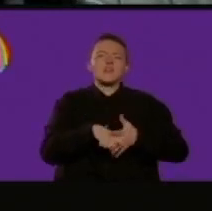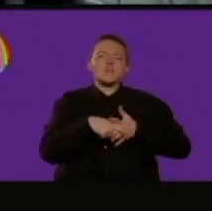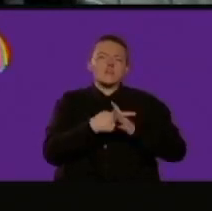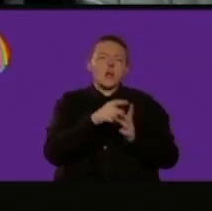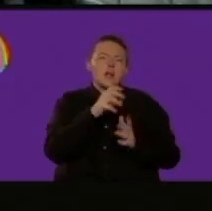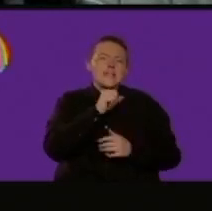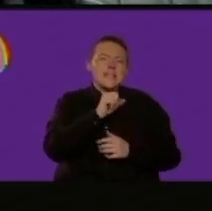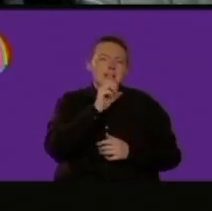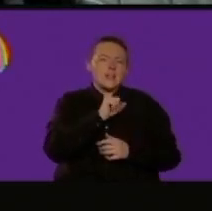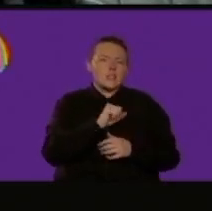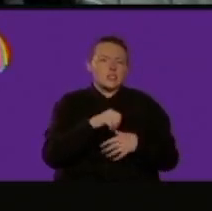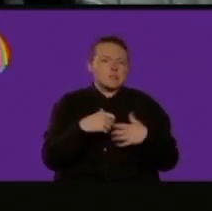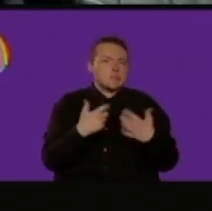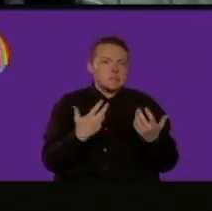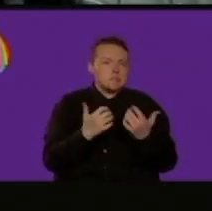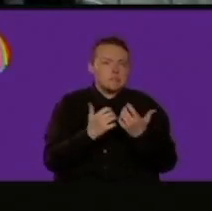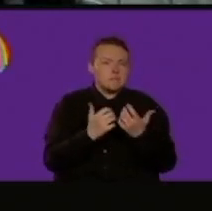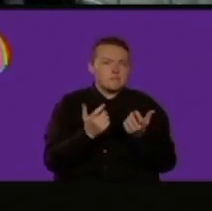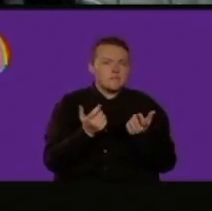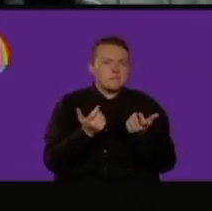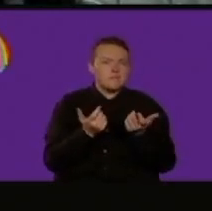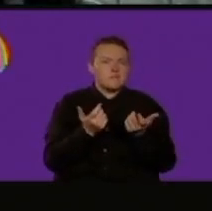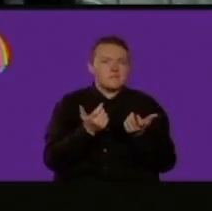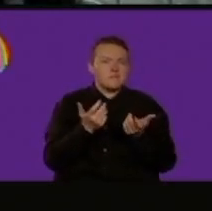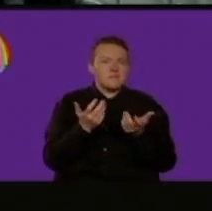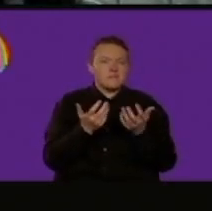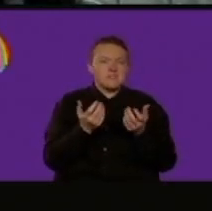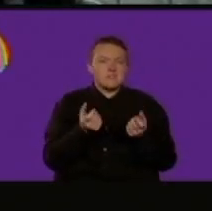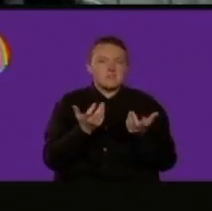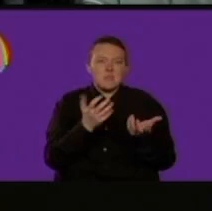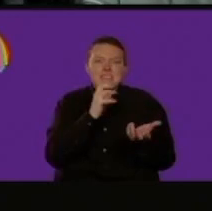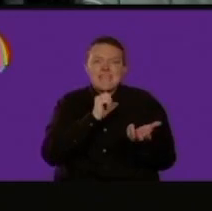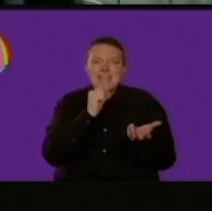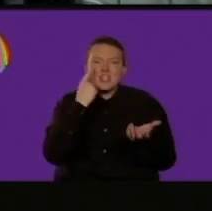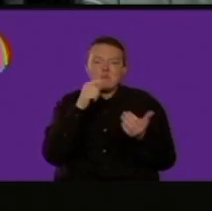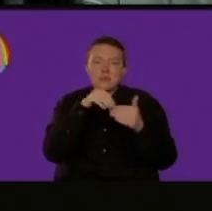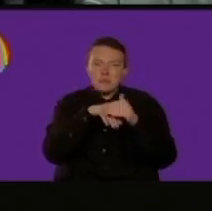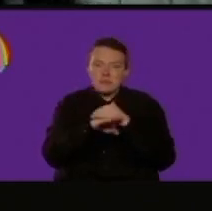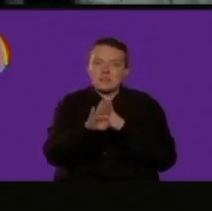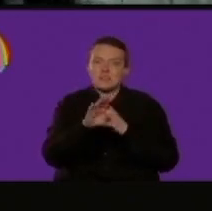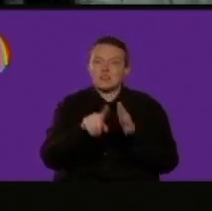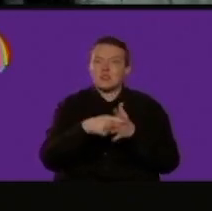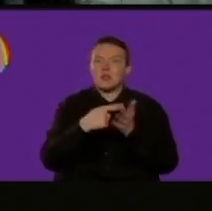a more important role as a guide,